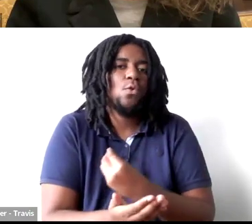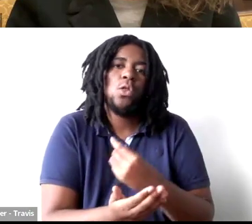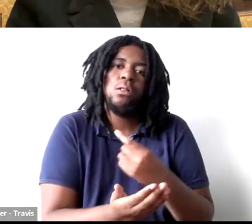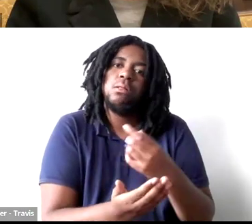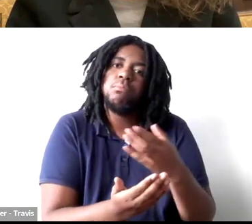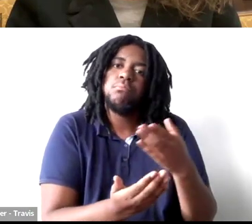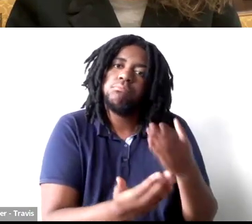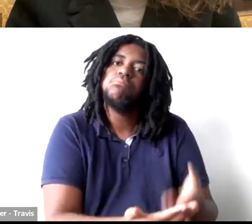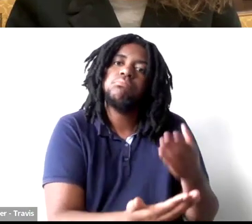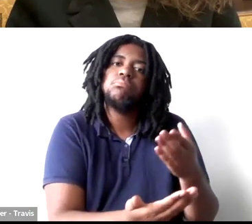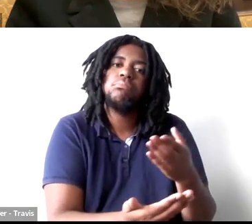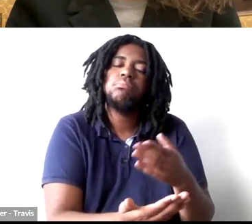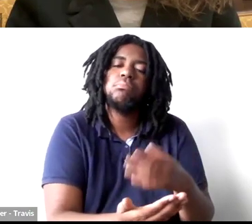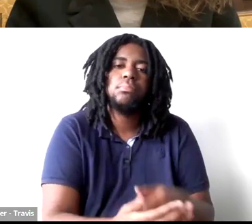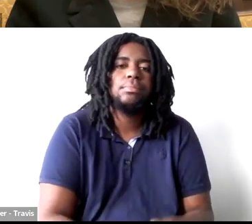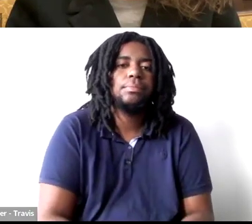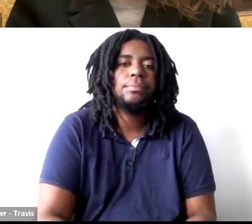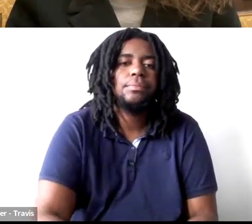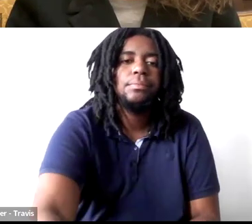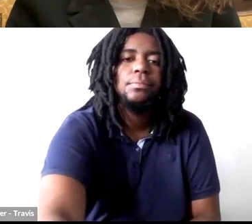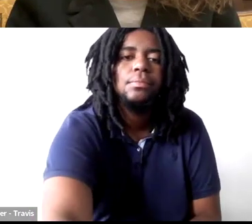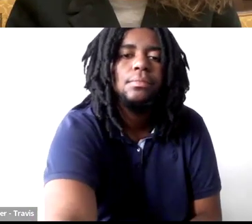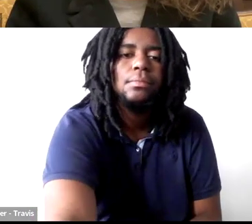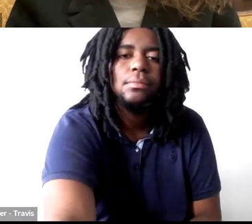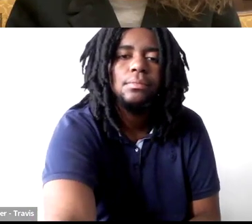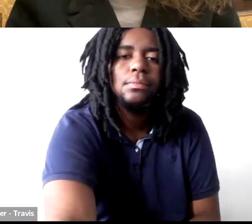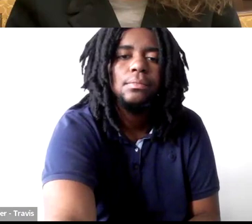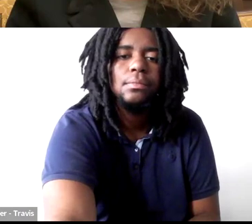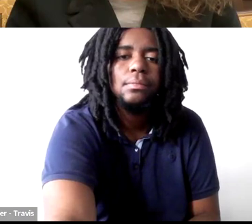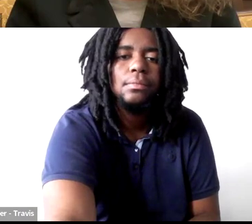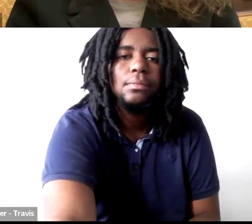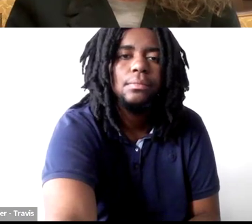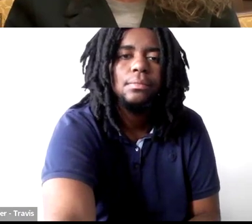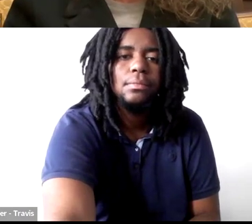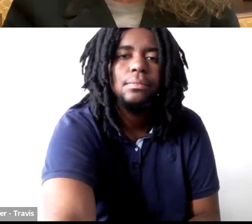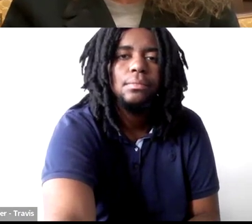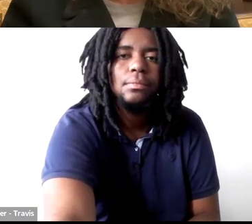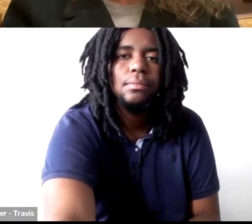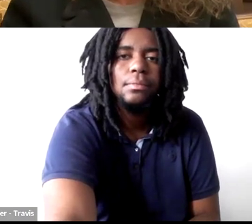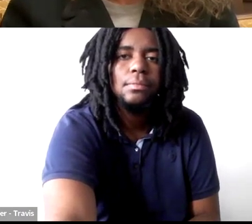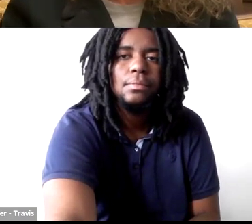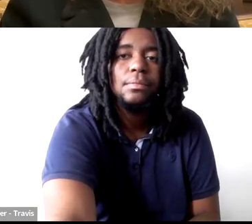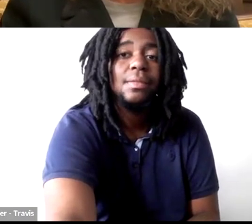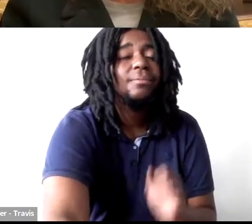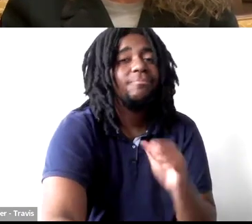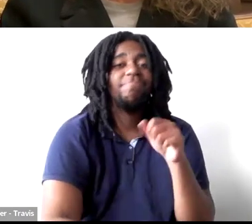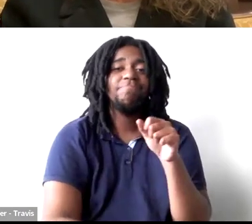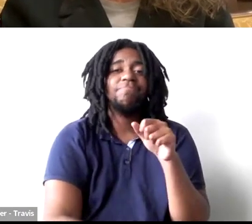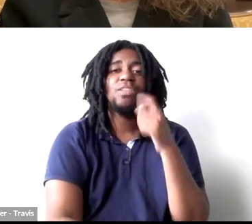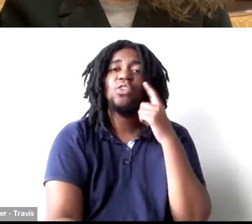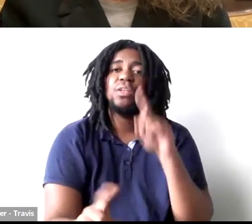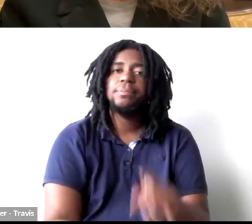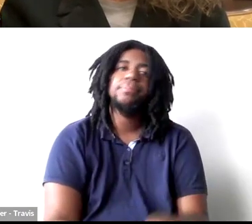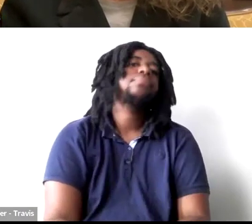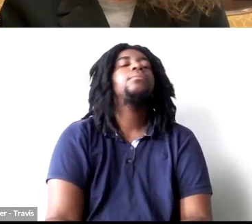delineations. That's I don't really know. exciting. Yeah, well, Okay. actually it is, isn't it? Yeah. Really is. Yeah. I just want to